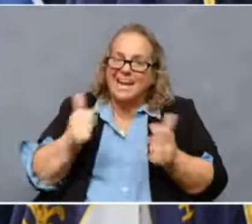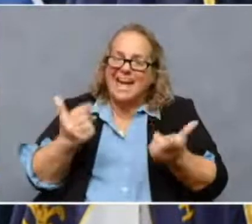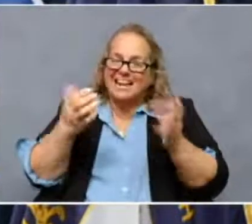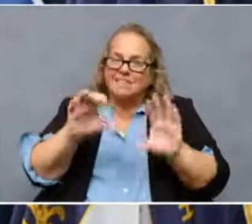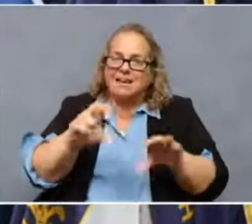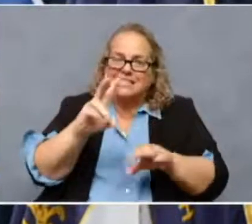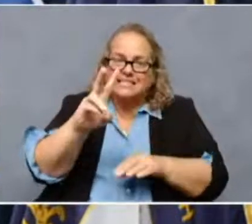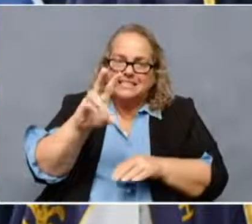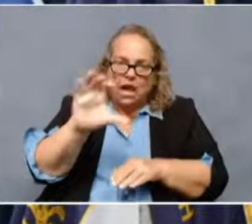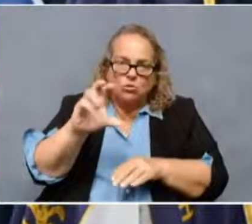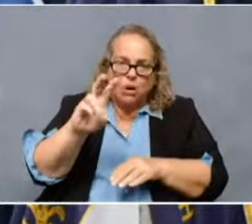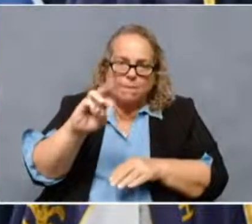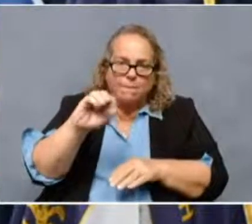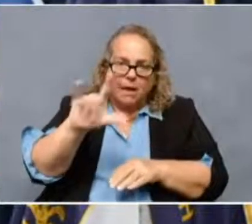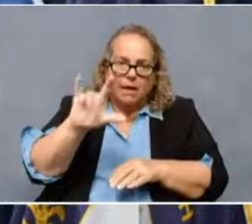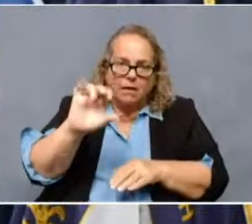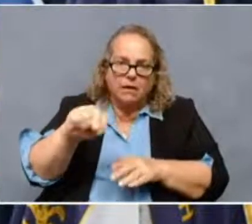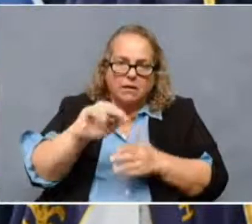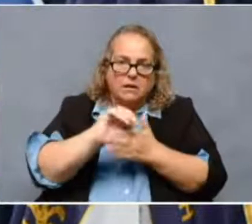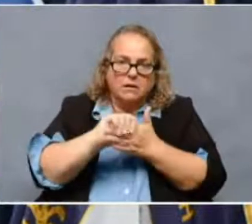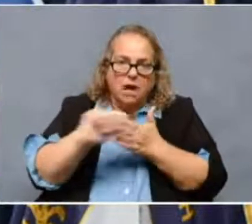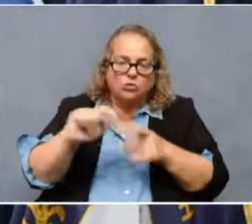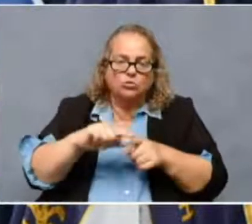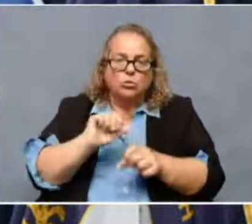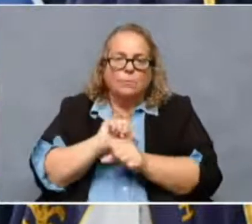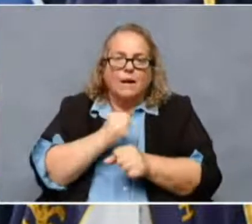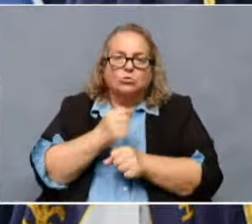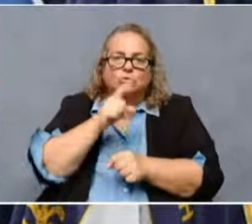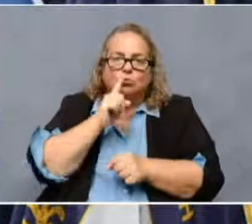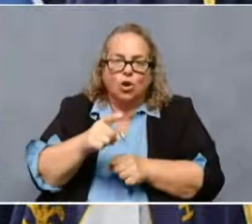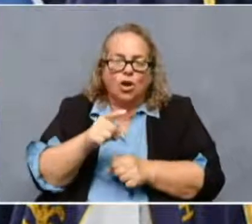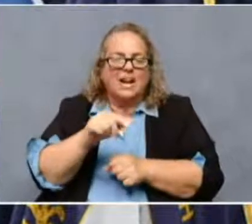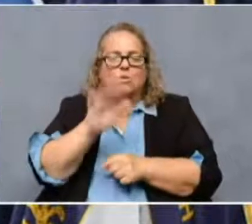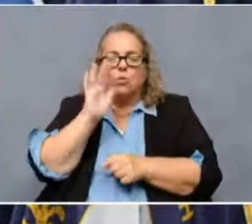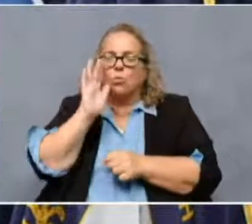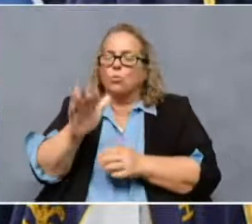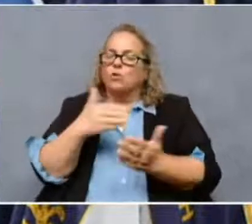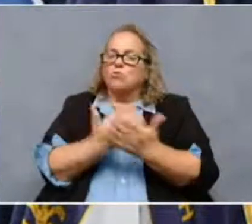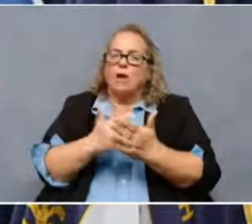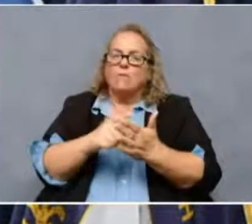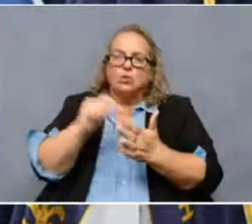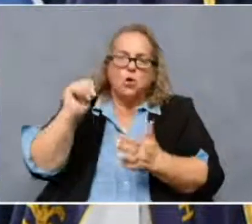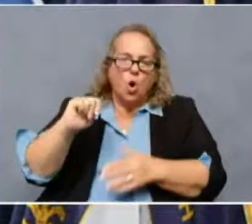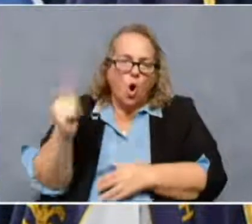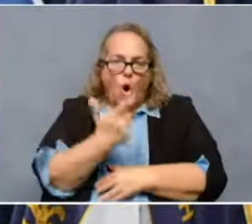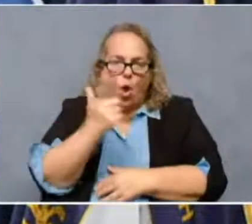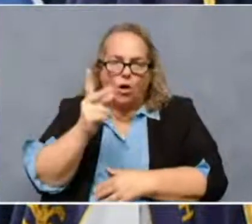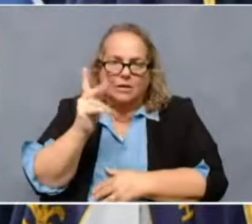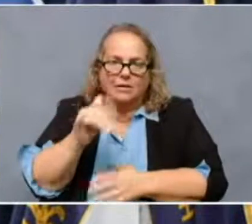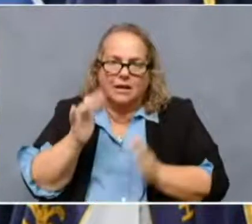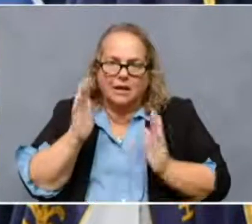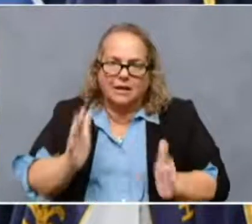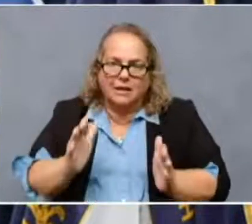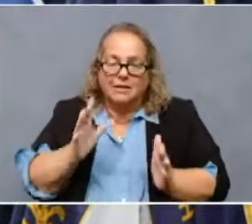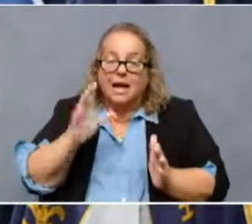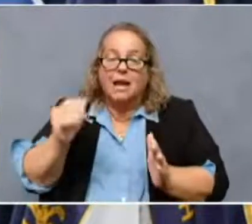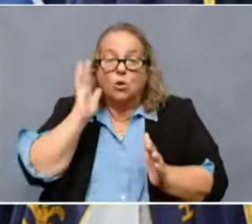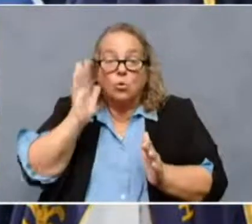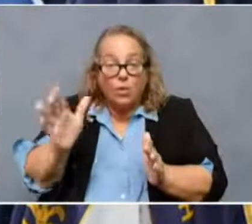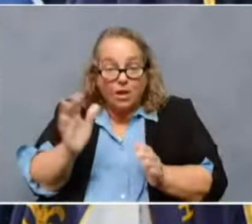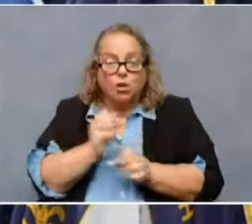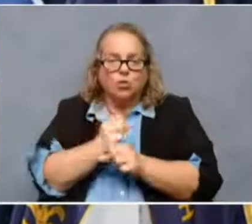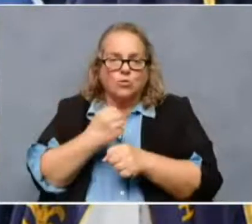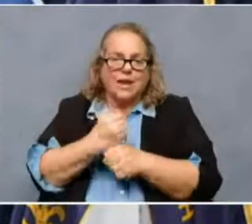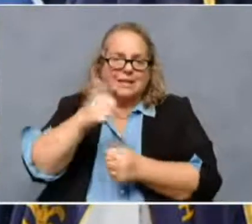million in making sure that this reaches every Kentuckian. And it's also going to create 10,000 new jobs